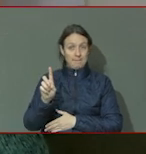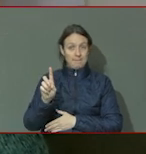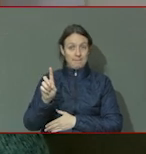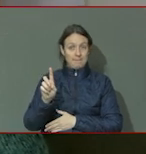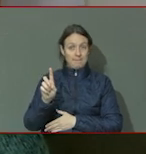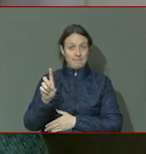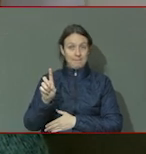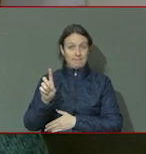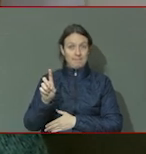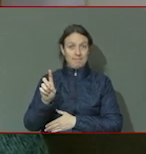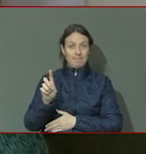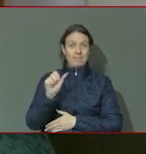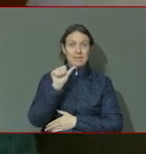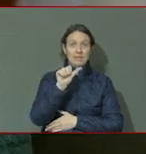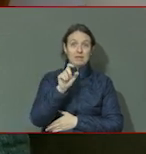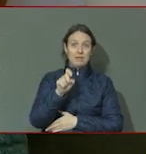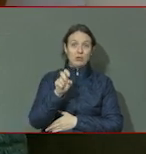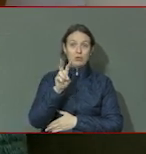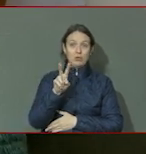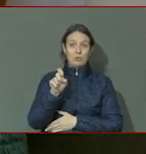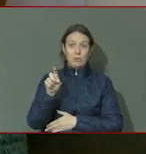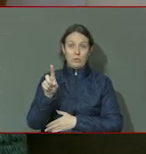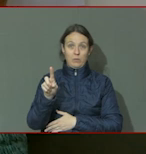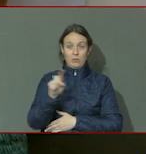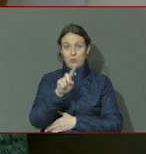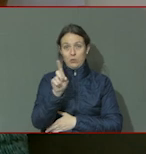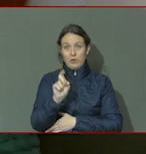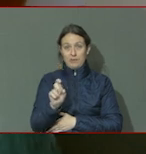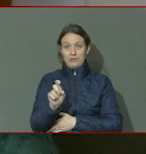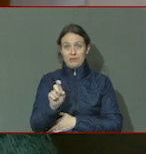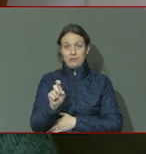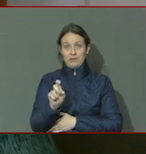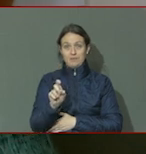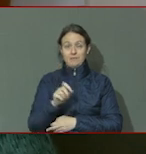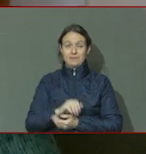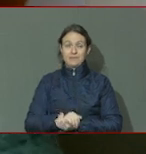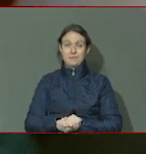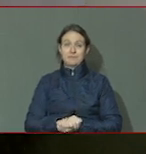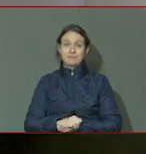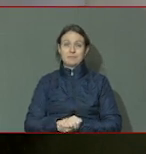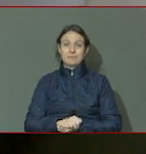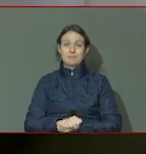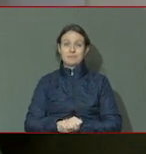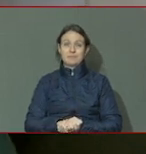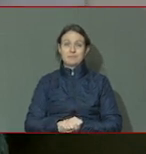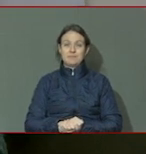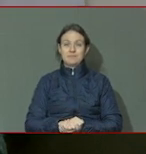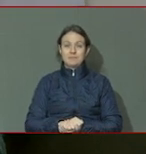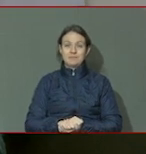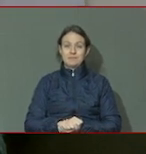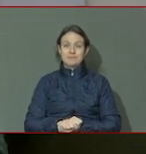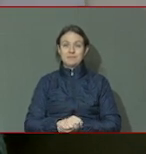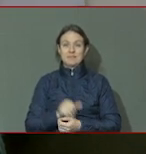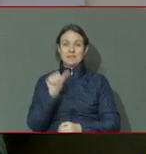for 6.2.1 because that is what was asked, this one. And then for